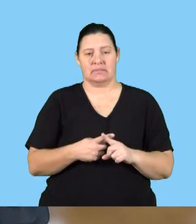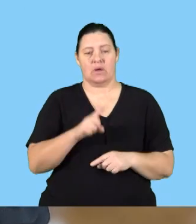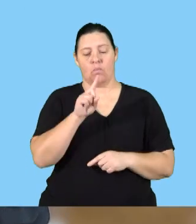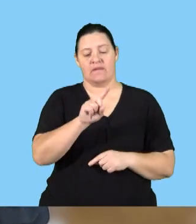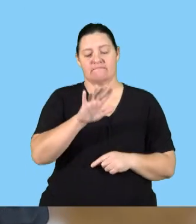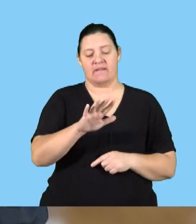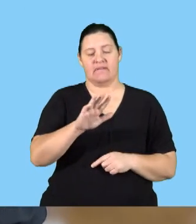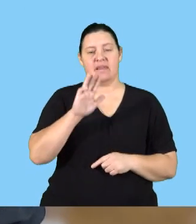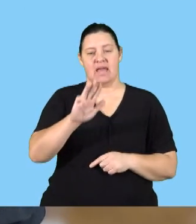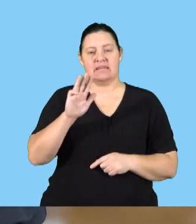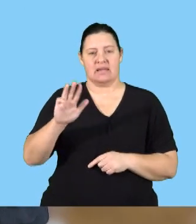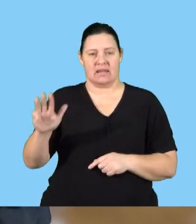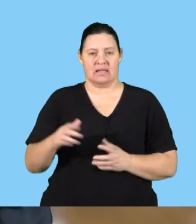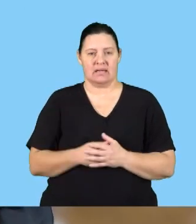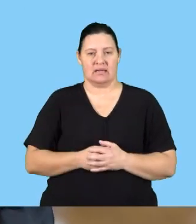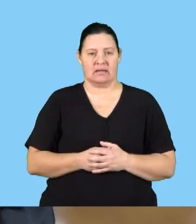we are getting is